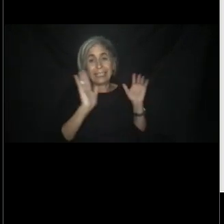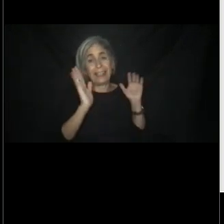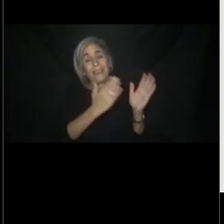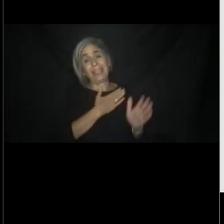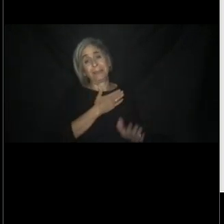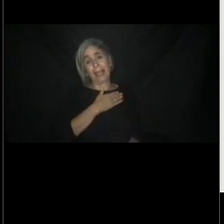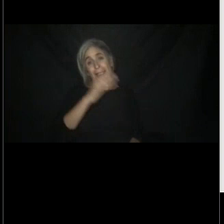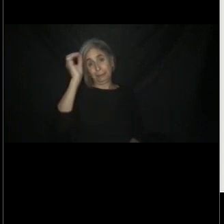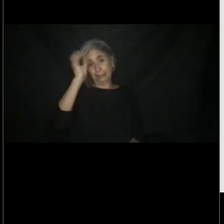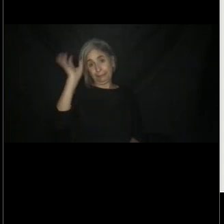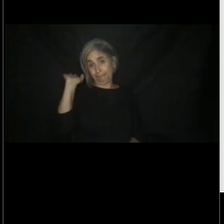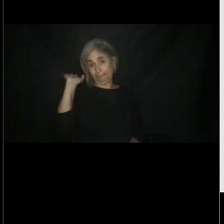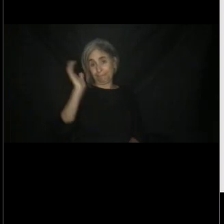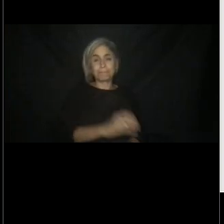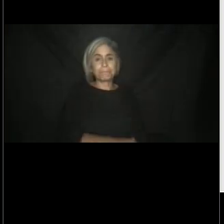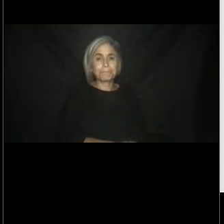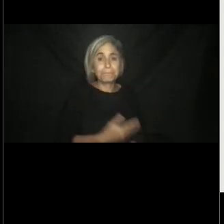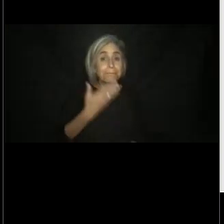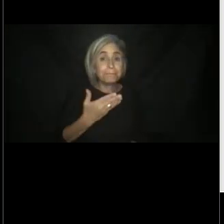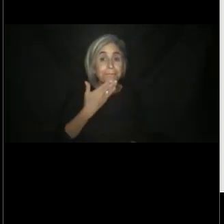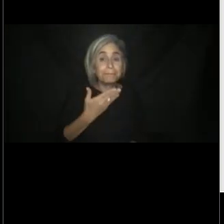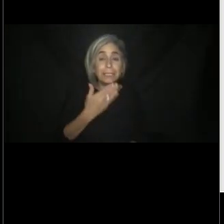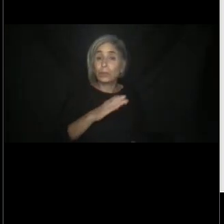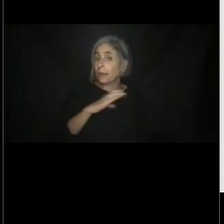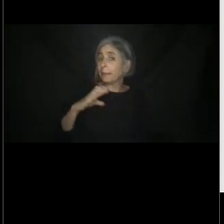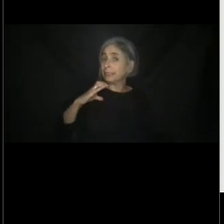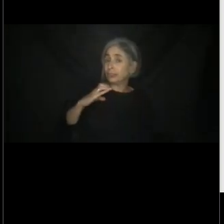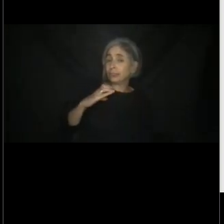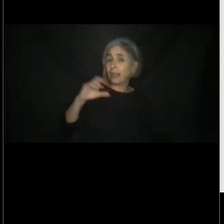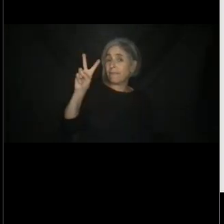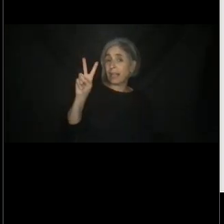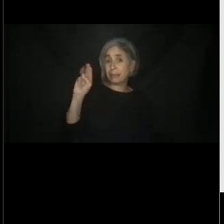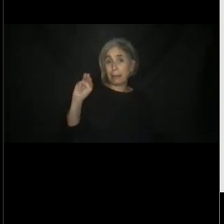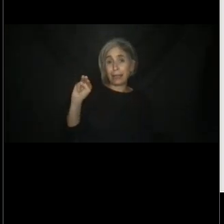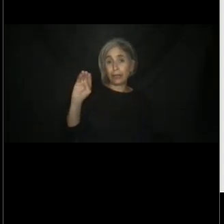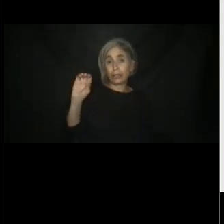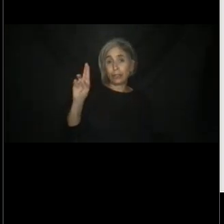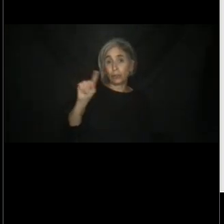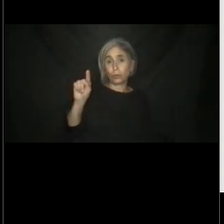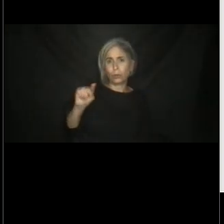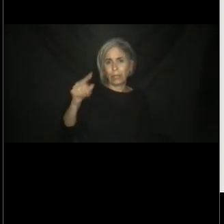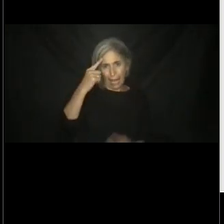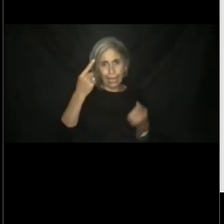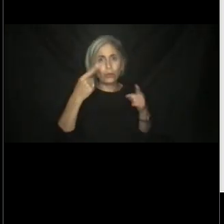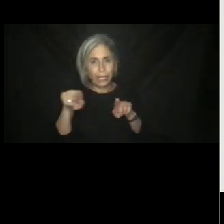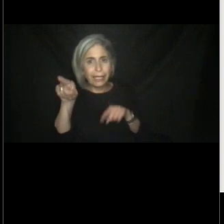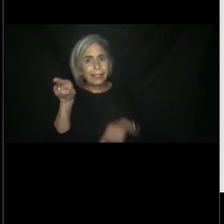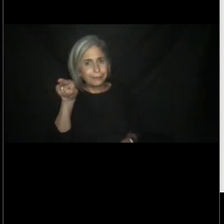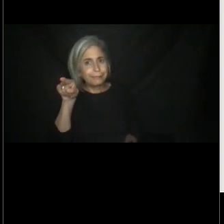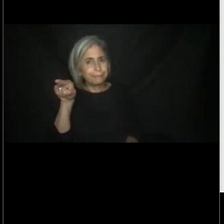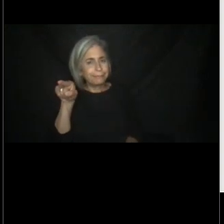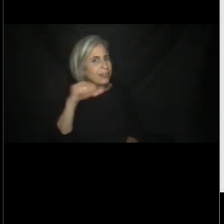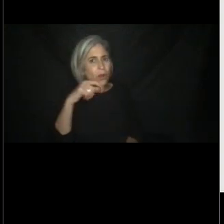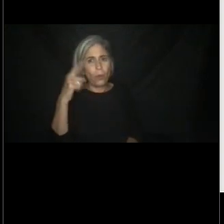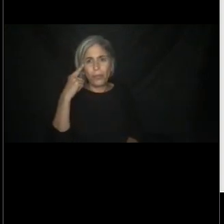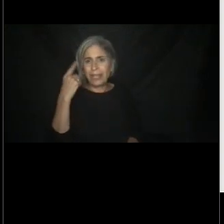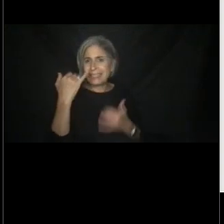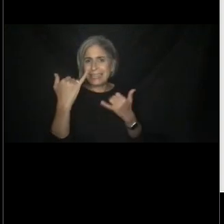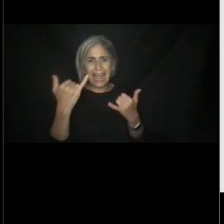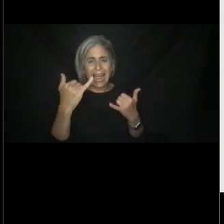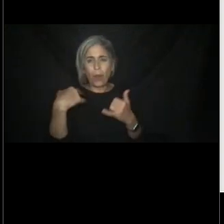my 2 cents. Thank you so much, Commissioner. Vice Mayor Cruz. I happen to agree. I don't think that at this time we